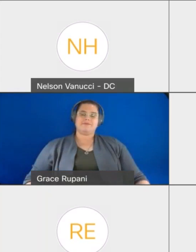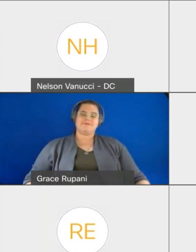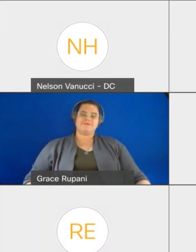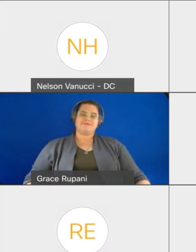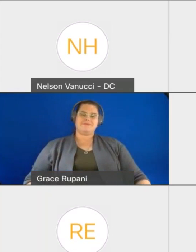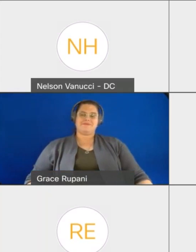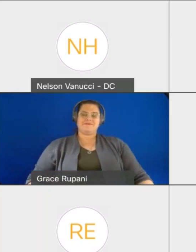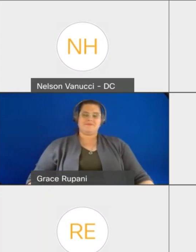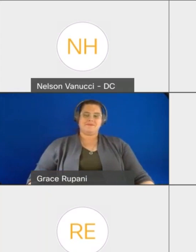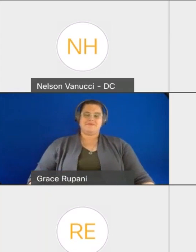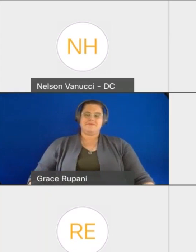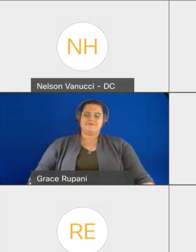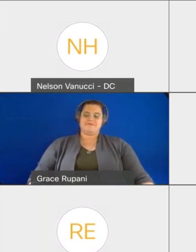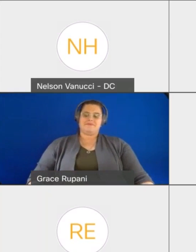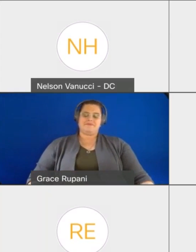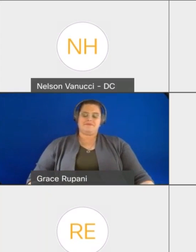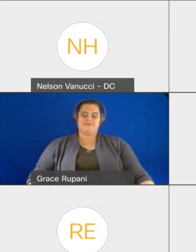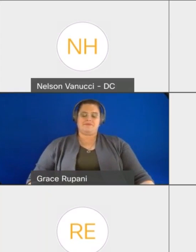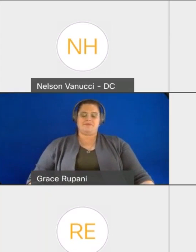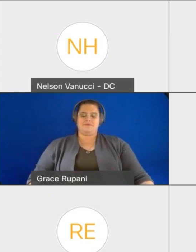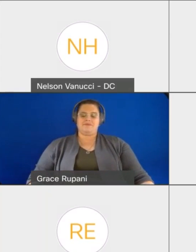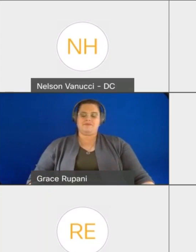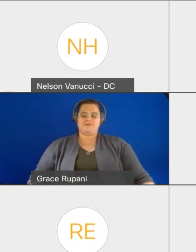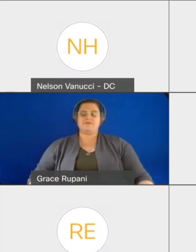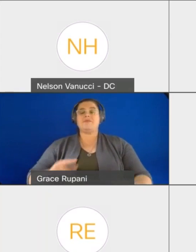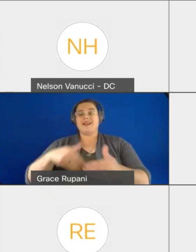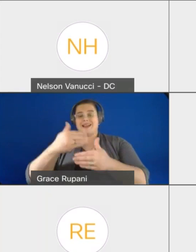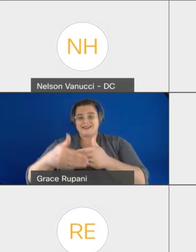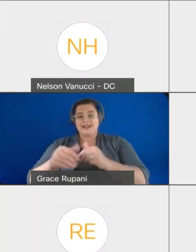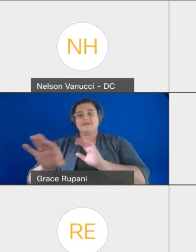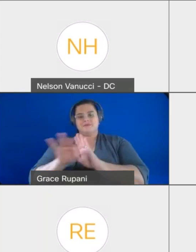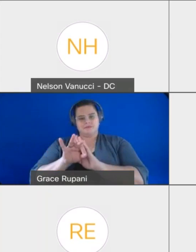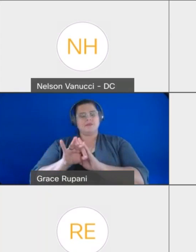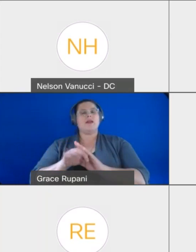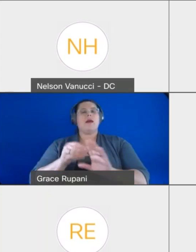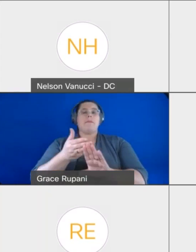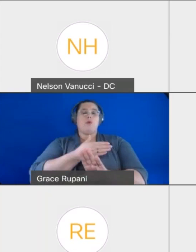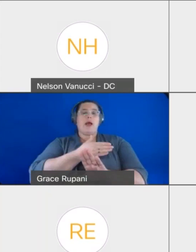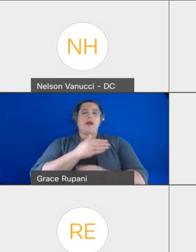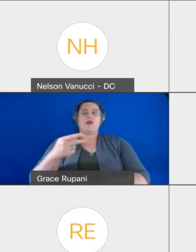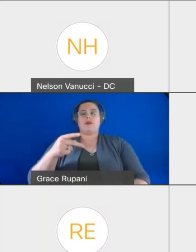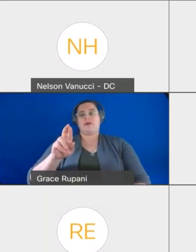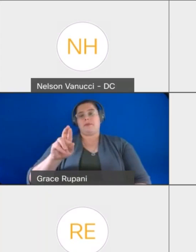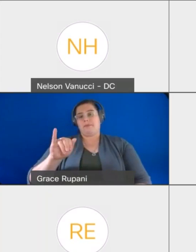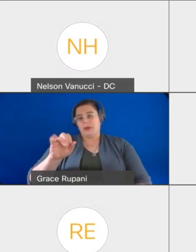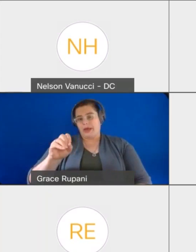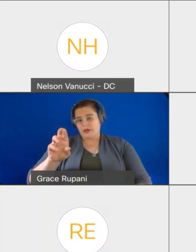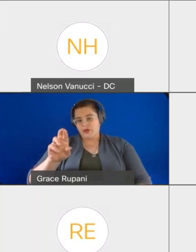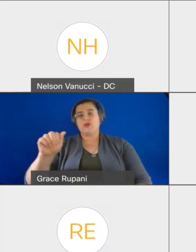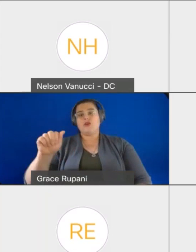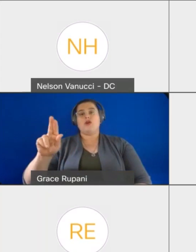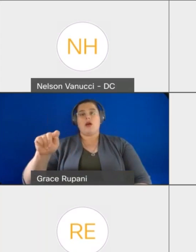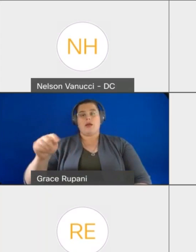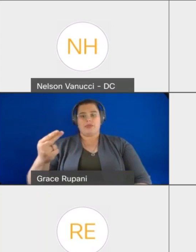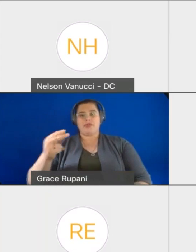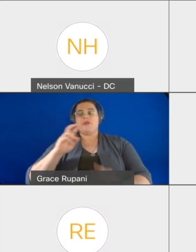And from there, you would select prior auth report. So when you select prior auth report, you're able to then